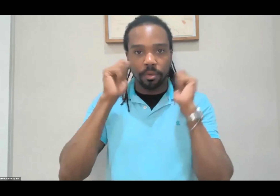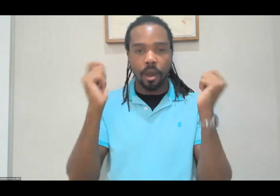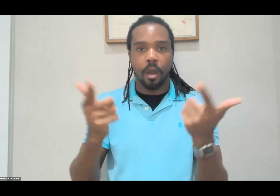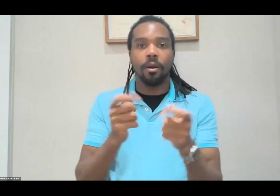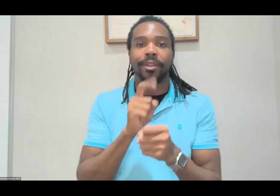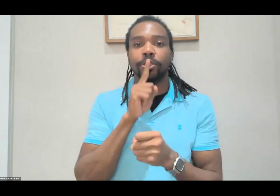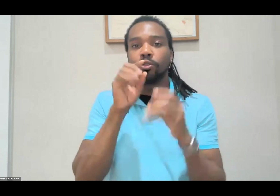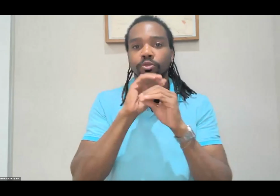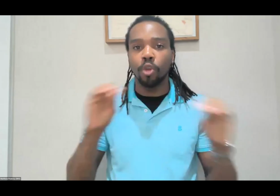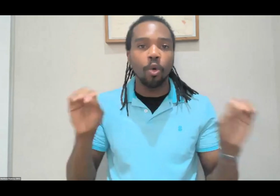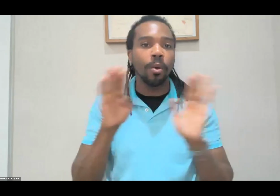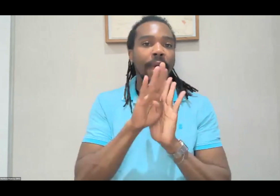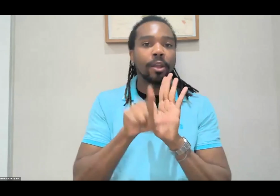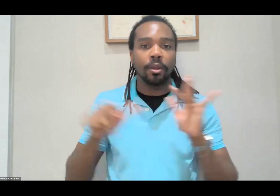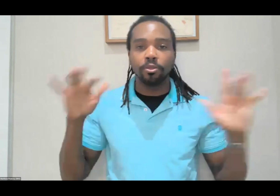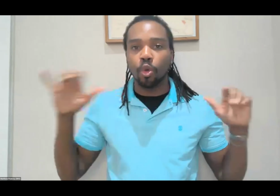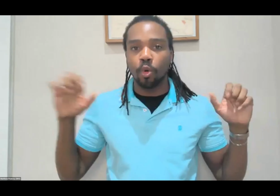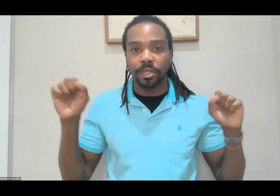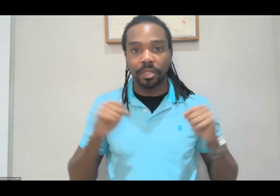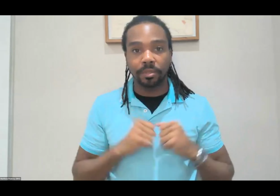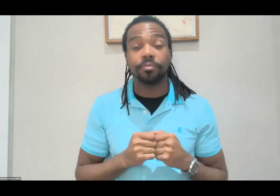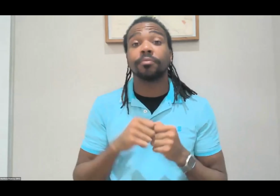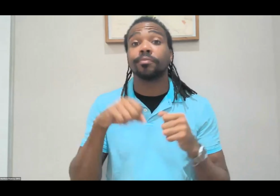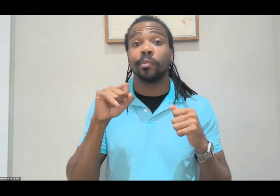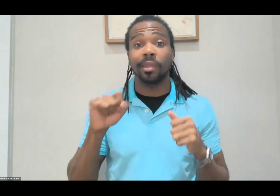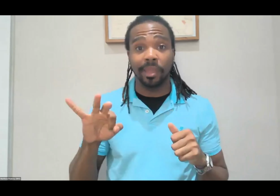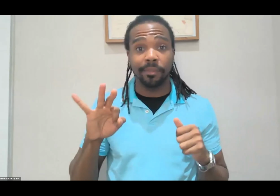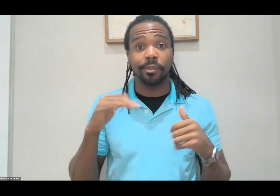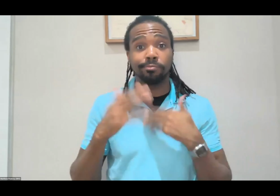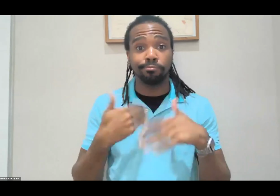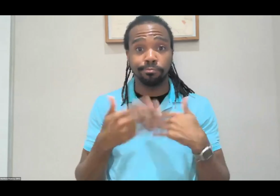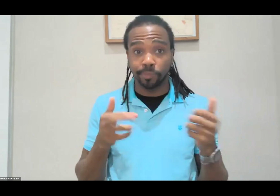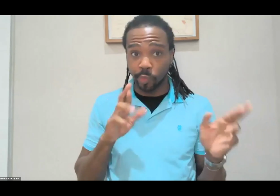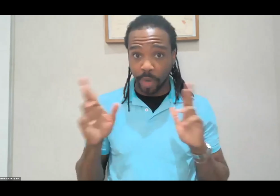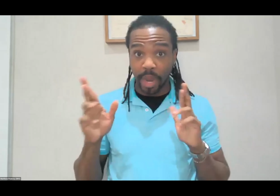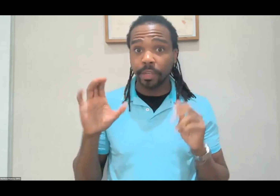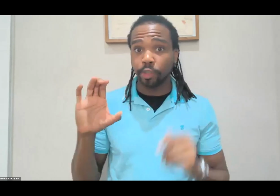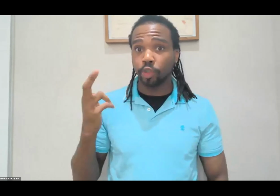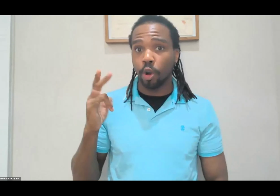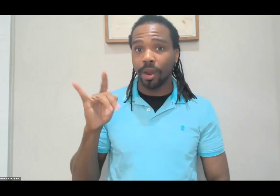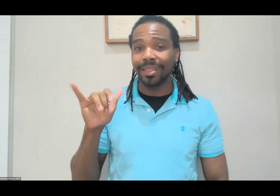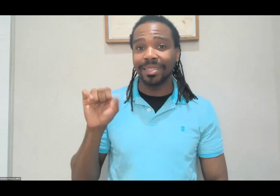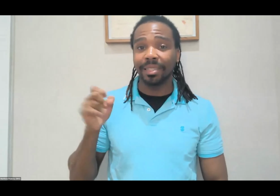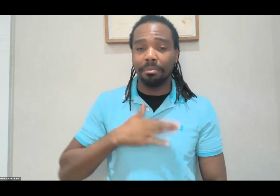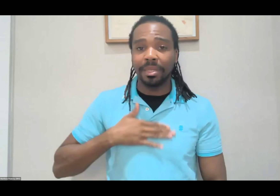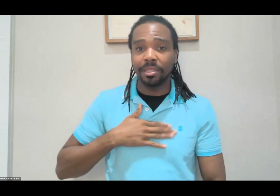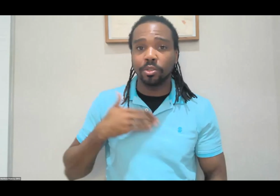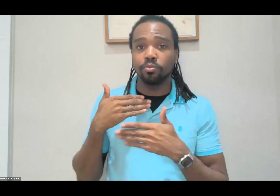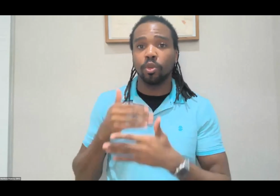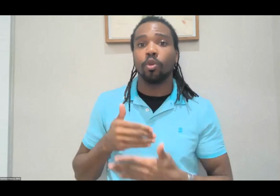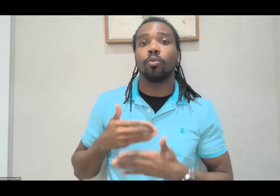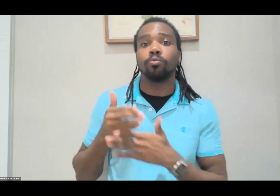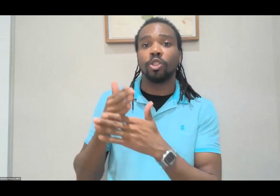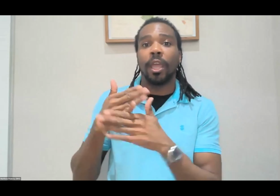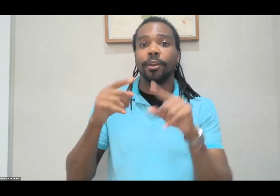So if we are ready, Charlisa, please to share the screen with the COVID data. As I said, we have a